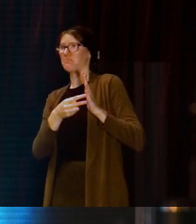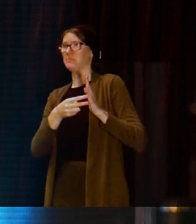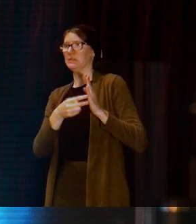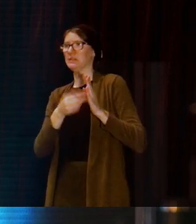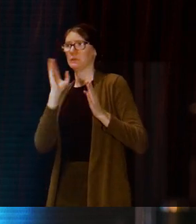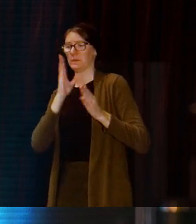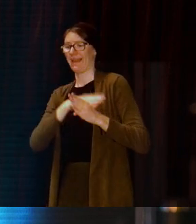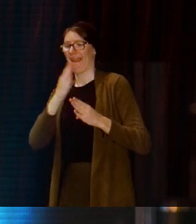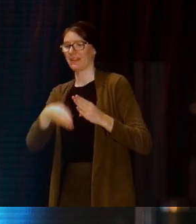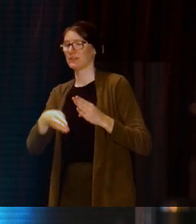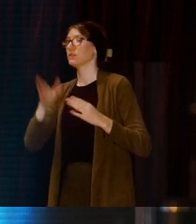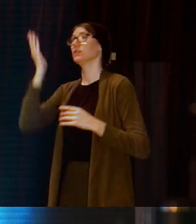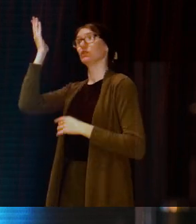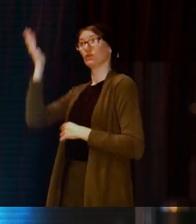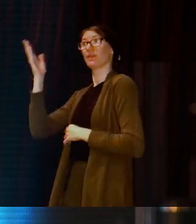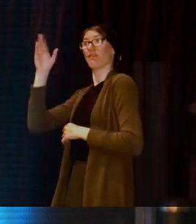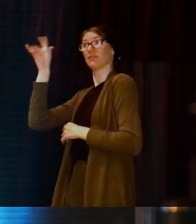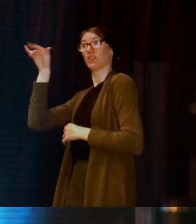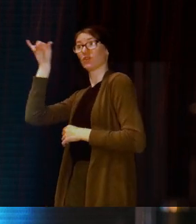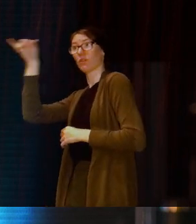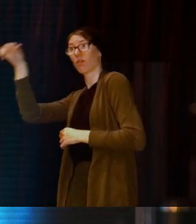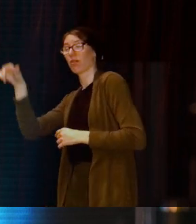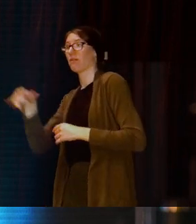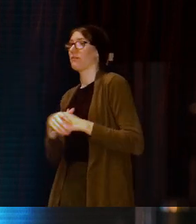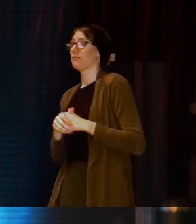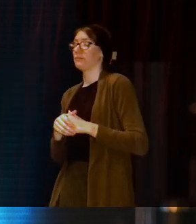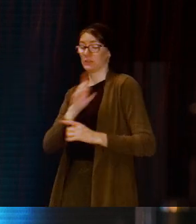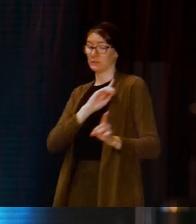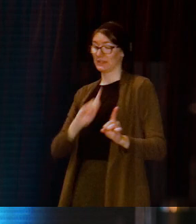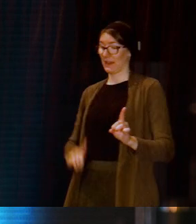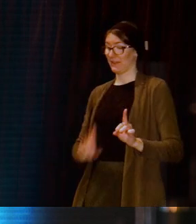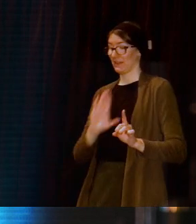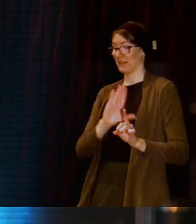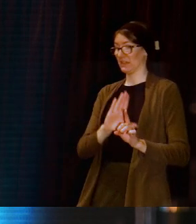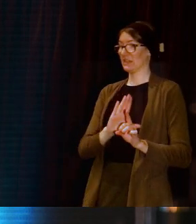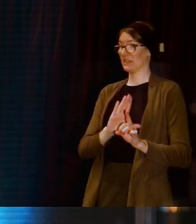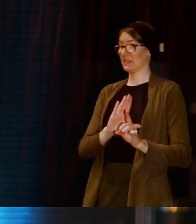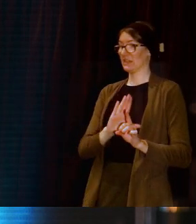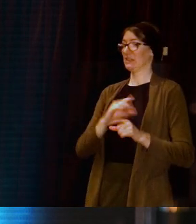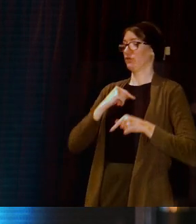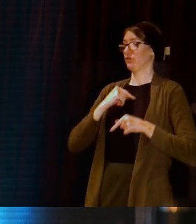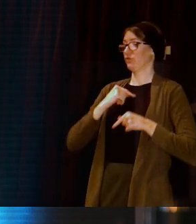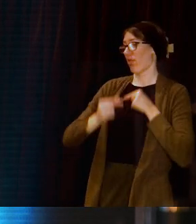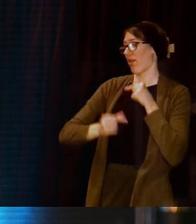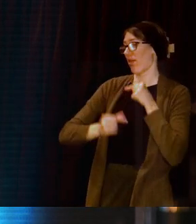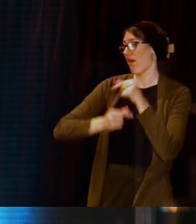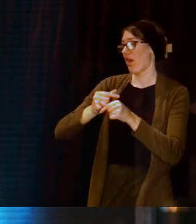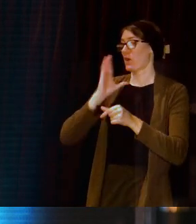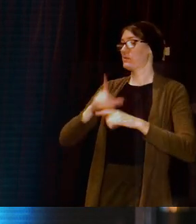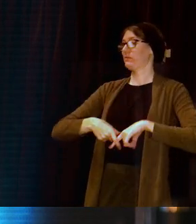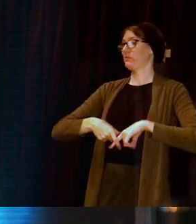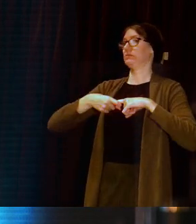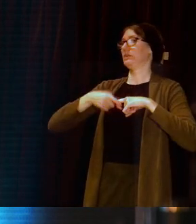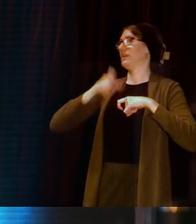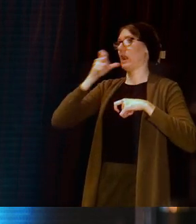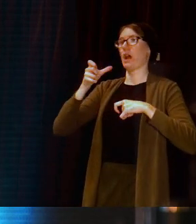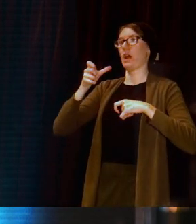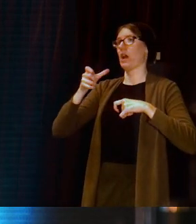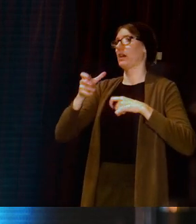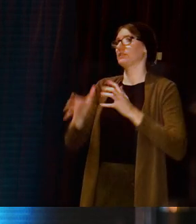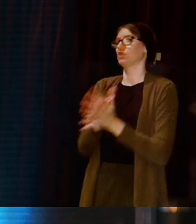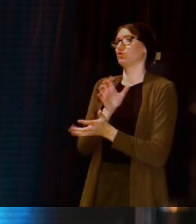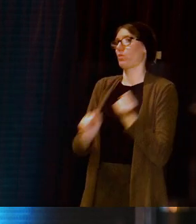happen, and he will. And so, while David's line is going to temporarily be restrained, it is not going to be permanently